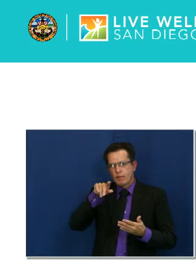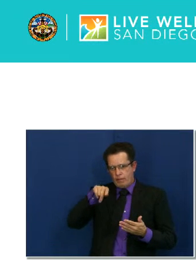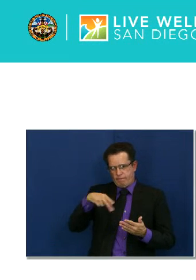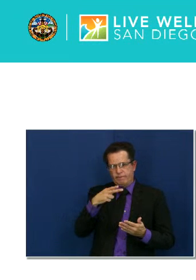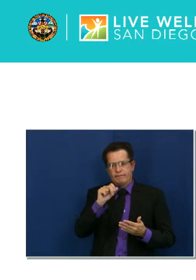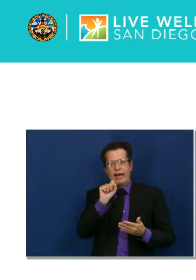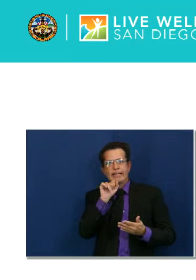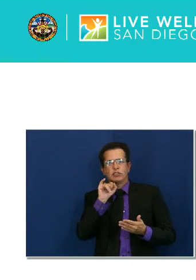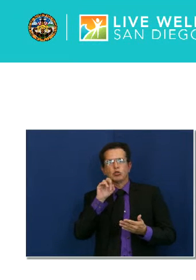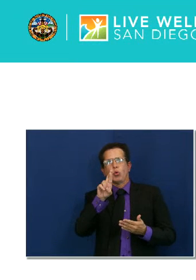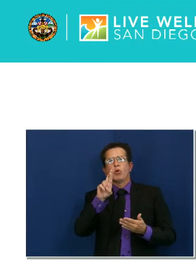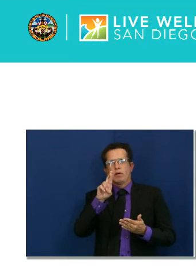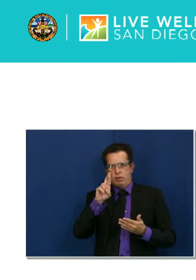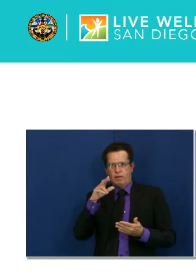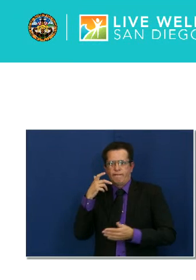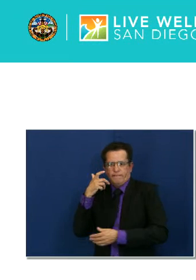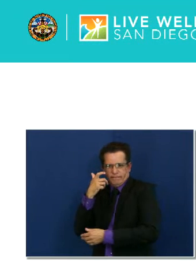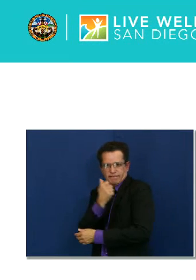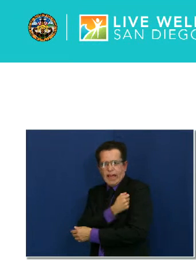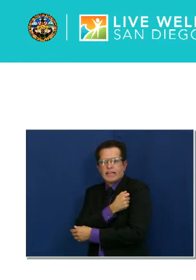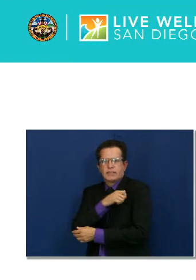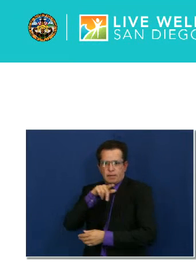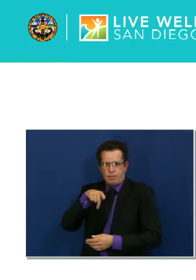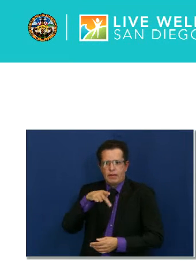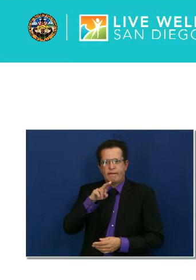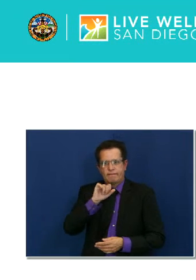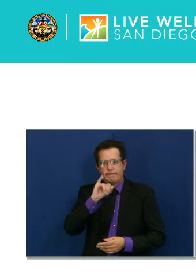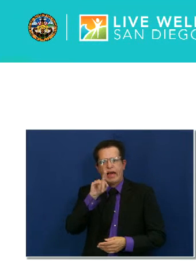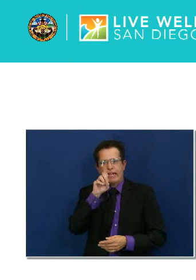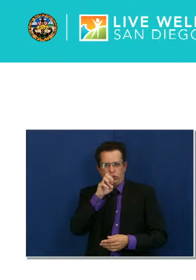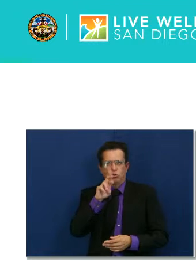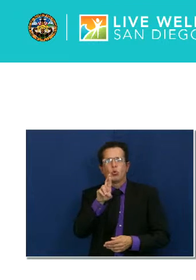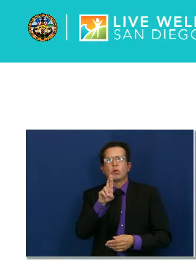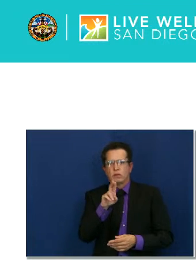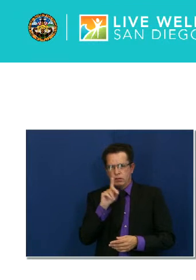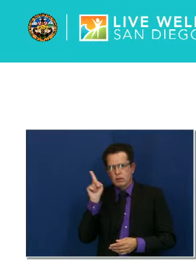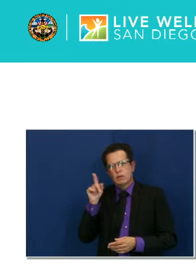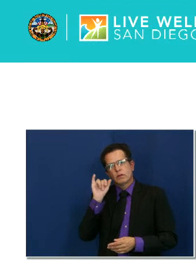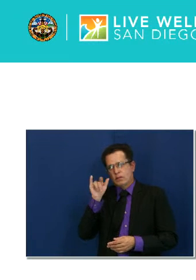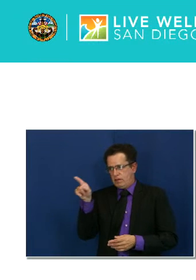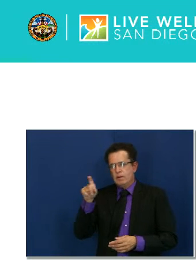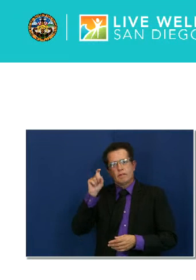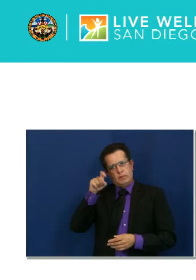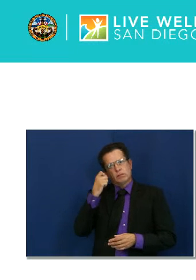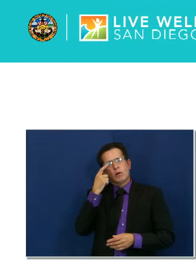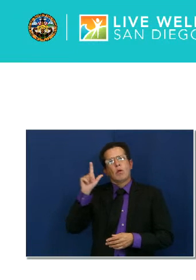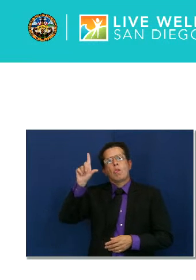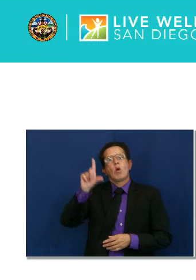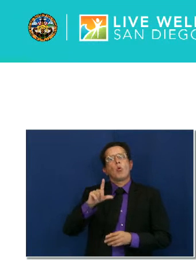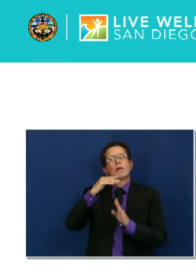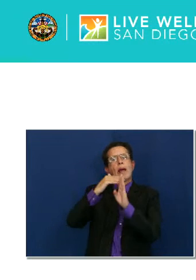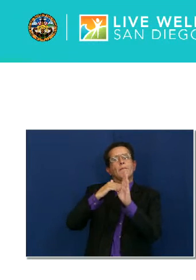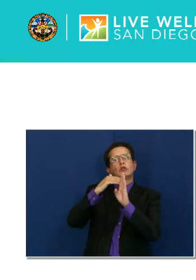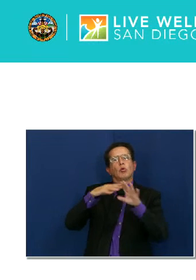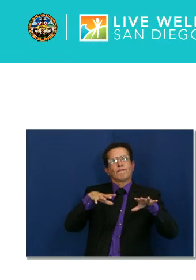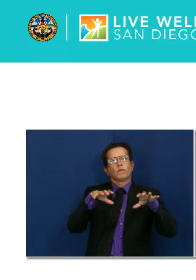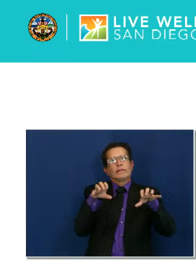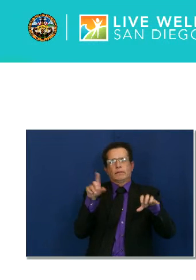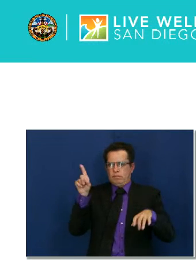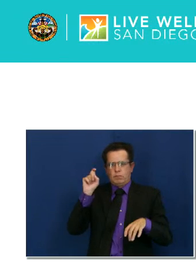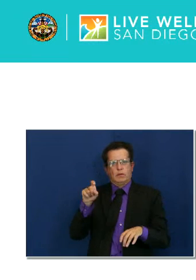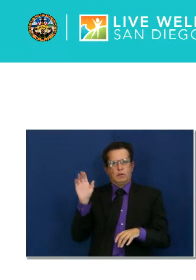the vaccines that need to be placed on ultra-low temperature freezers, that's the